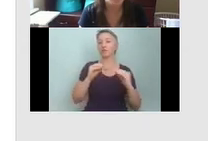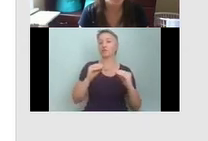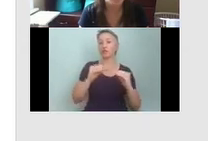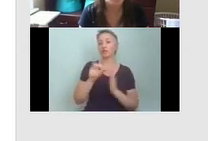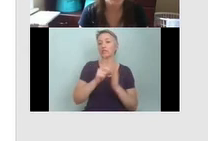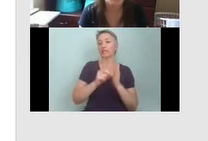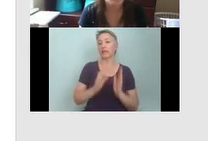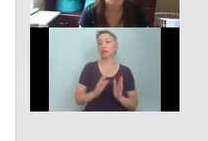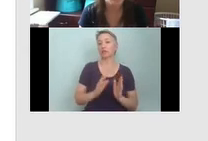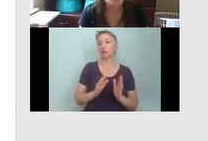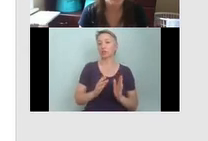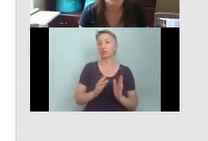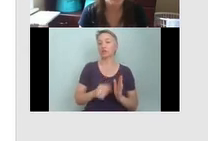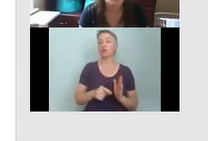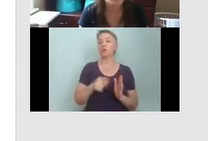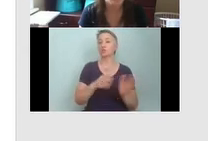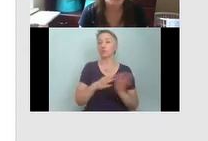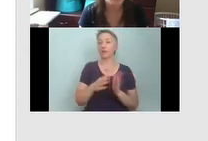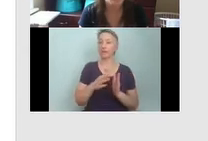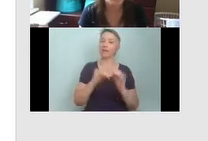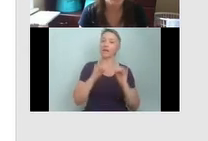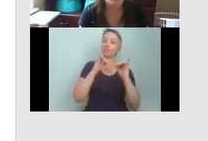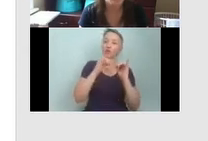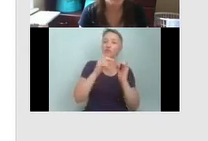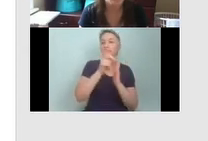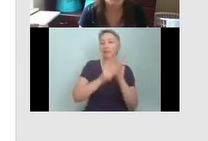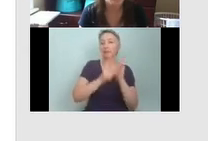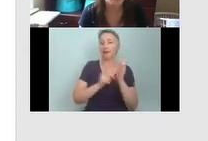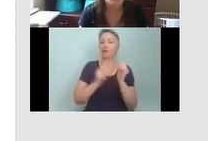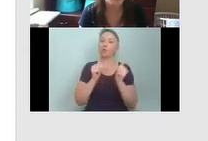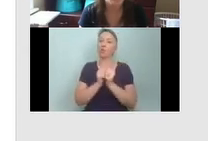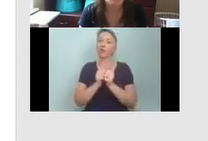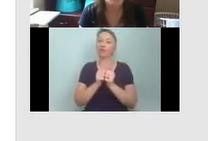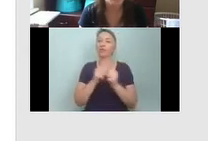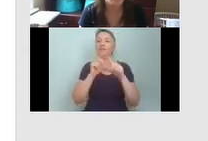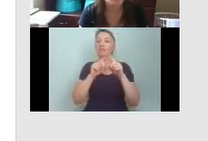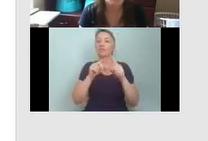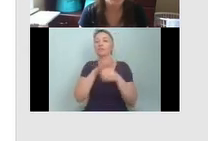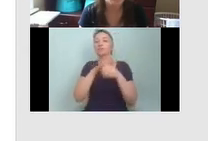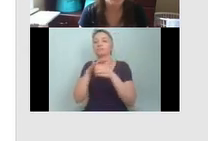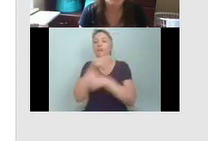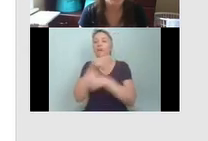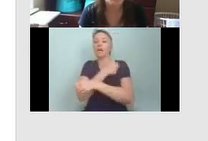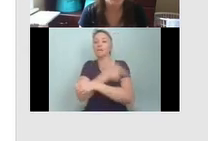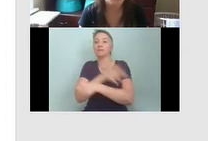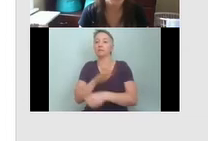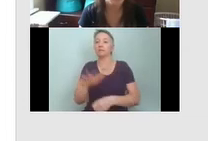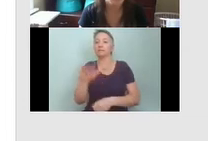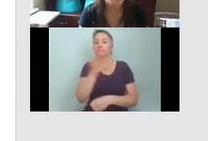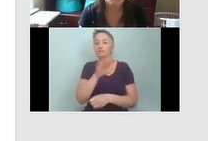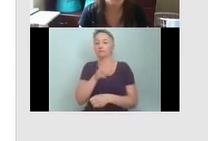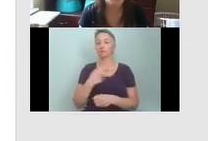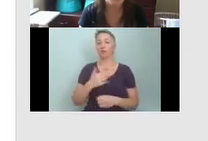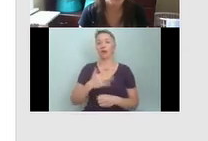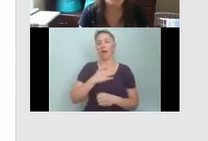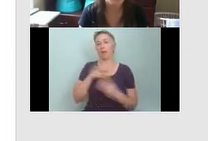to be doing instructional design work with our regional hospitals in the area. So we're very pleased to have both of them with us.